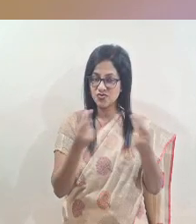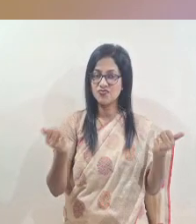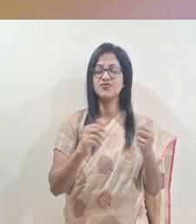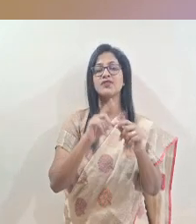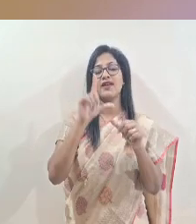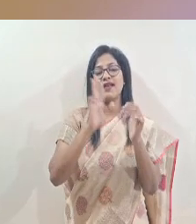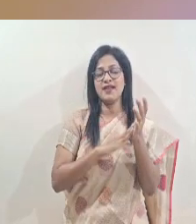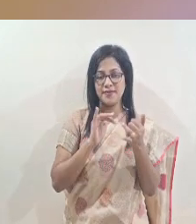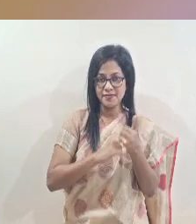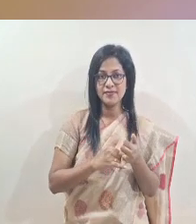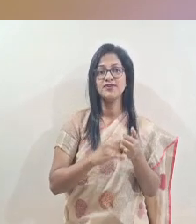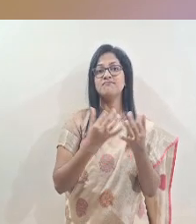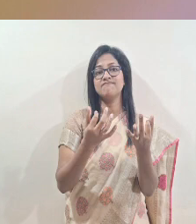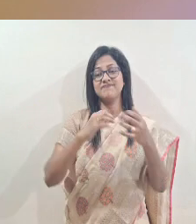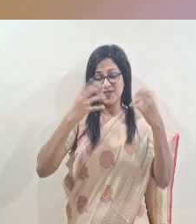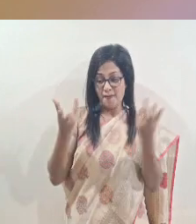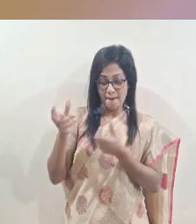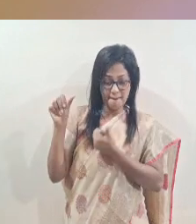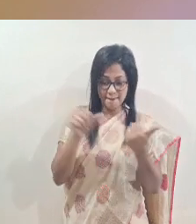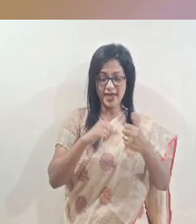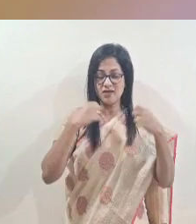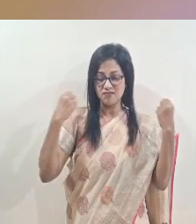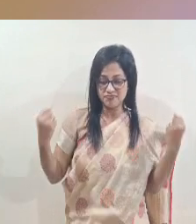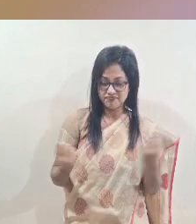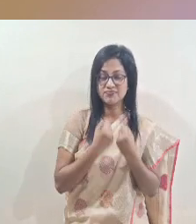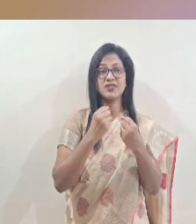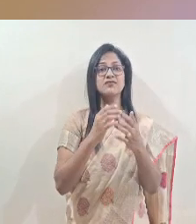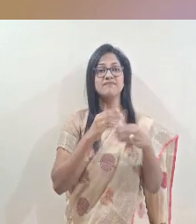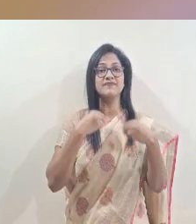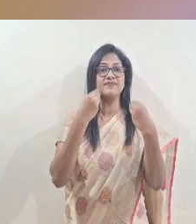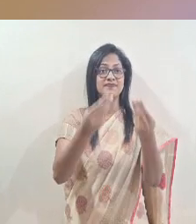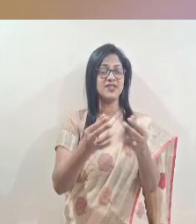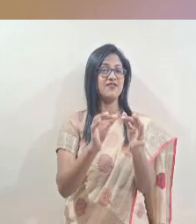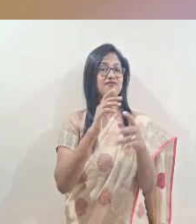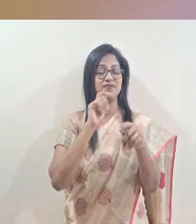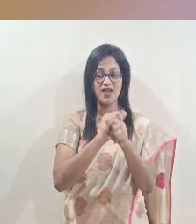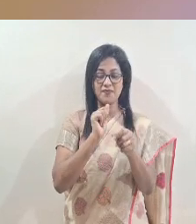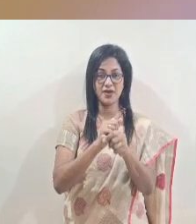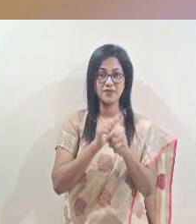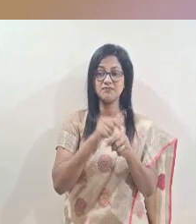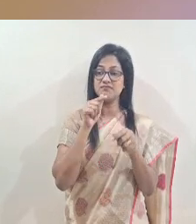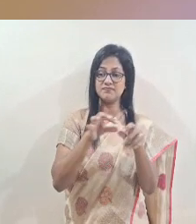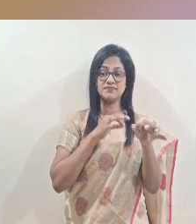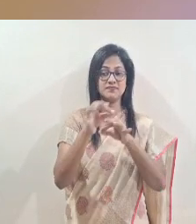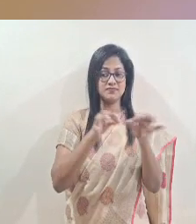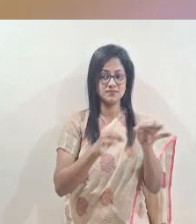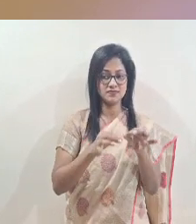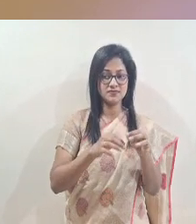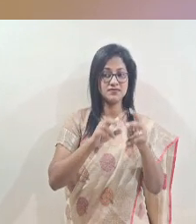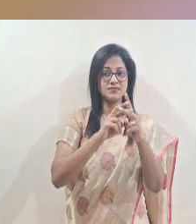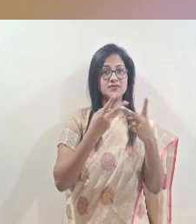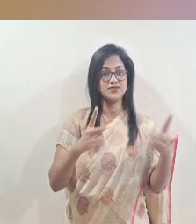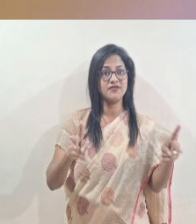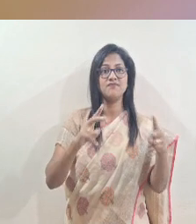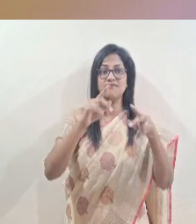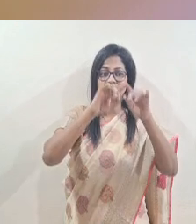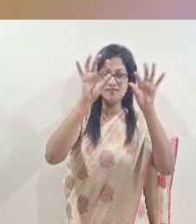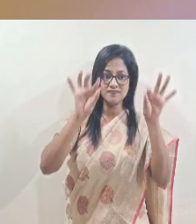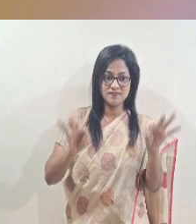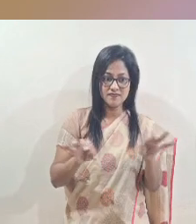and the robustness, which is the ability to provide functionality, this kind of explains the different dimensions of resilience.